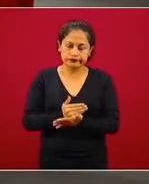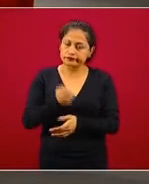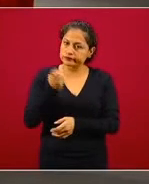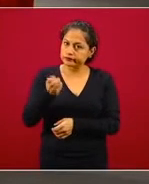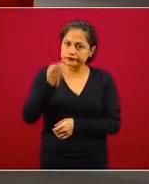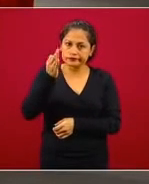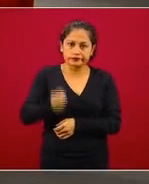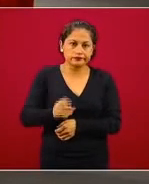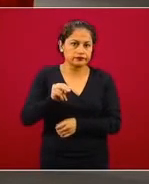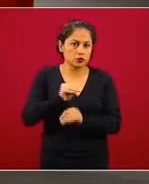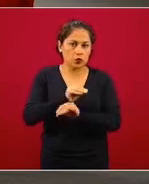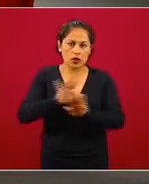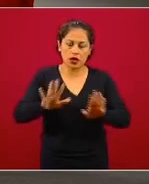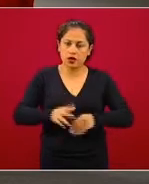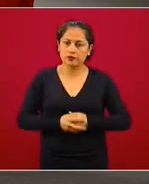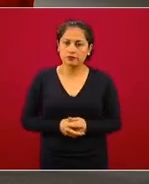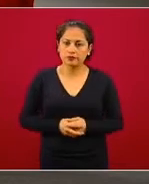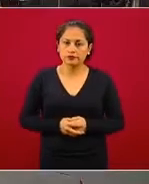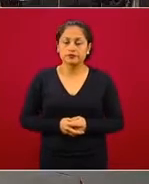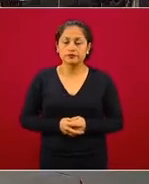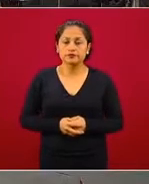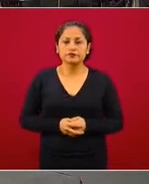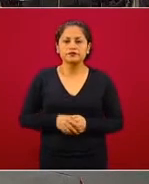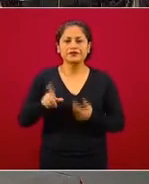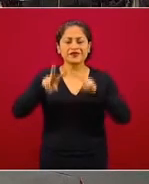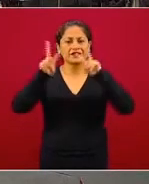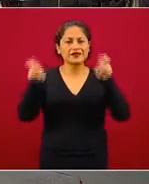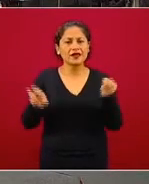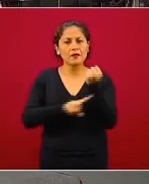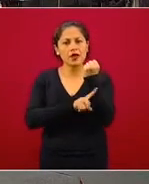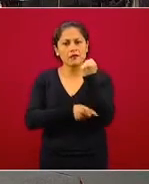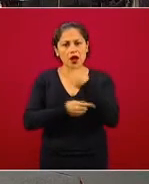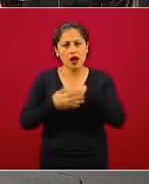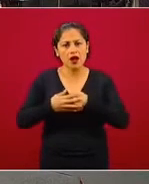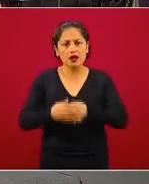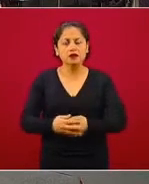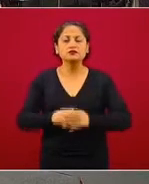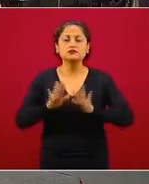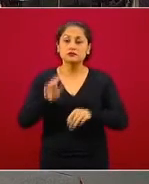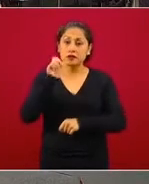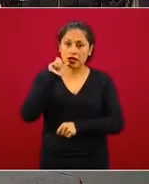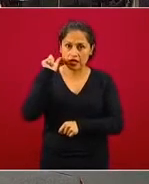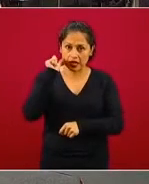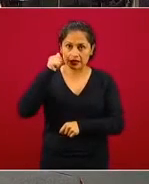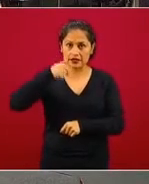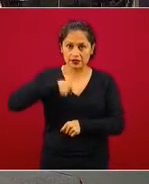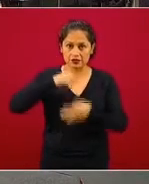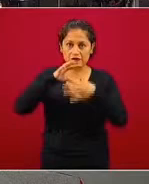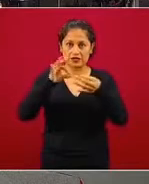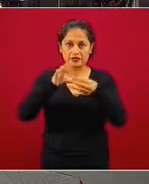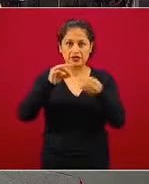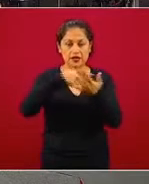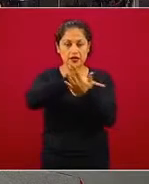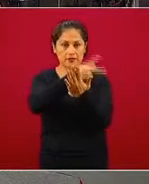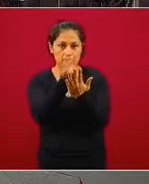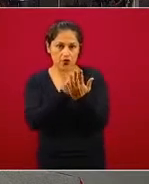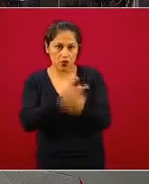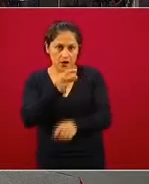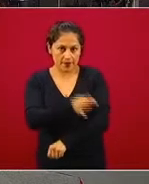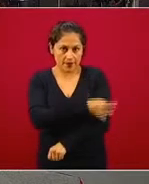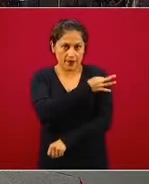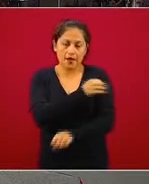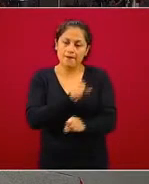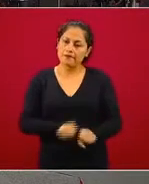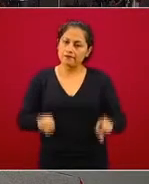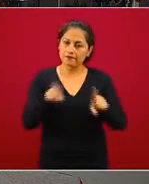professionals. reprobables. This De los is embarazos, we saw como there dije was a ayer respecto al downturn though, Programa but we see Nacional de that it is Vacunación, still lo going mismo on. We aplica para do nuestro have